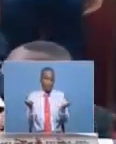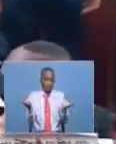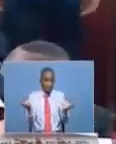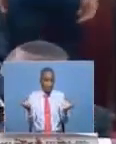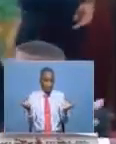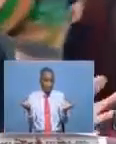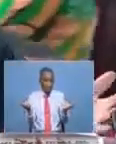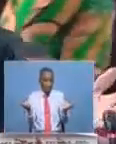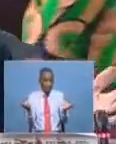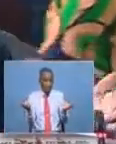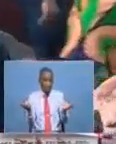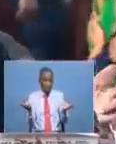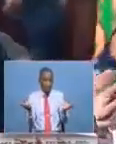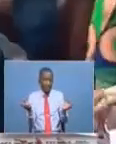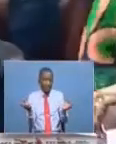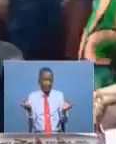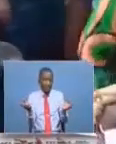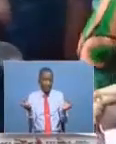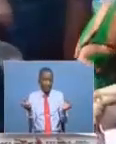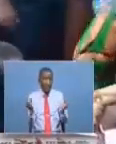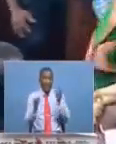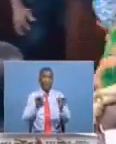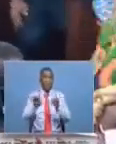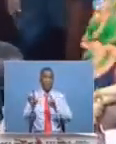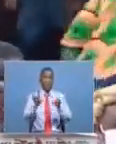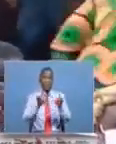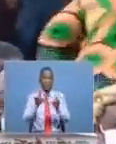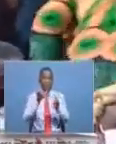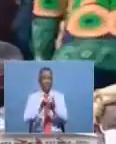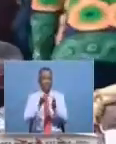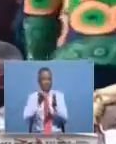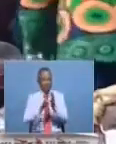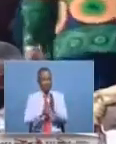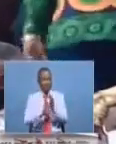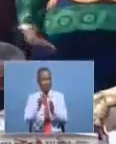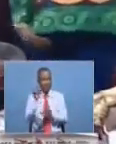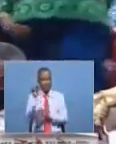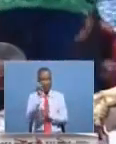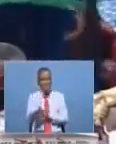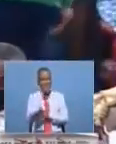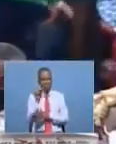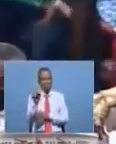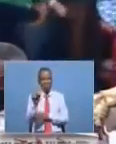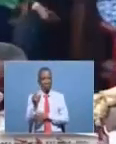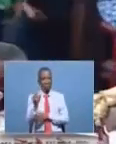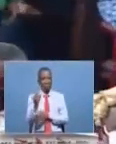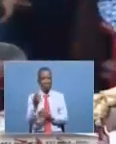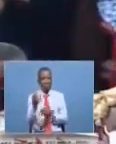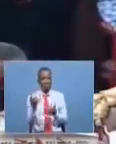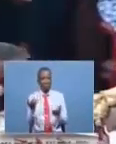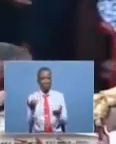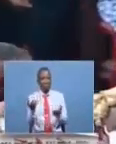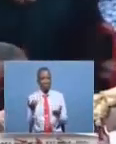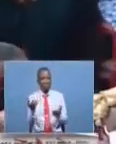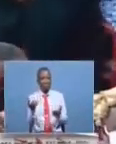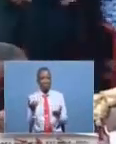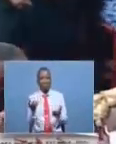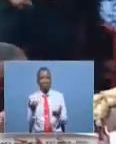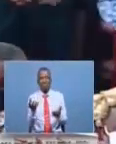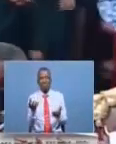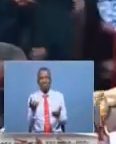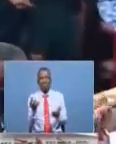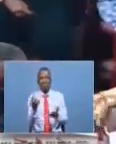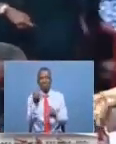to, if they did that, then it effectively would mean